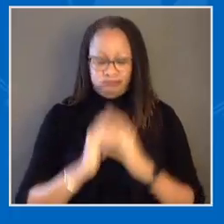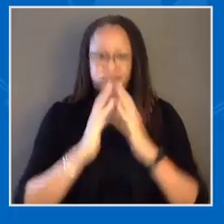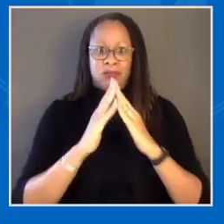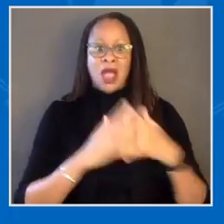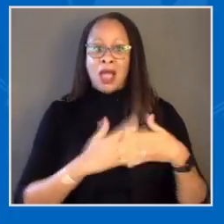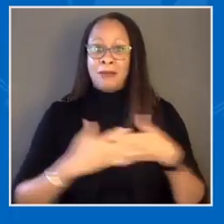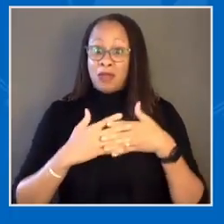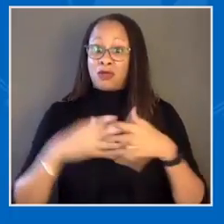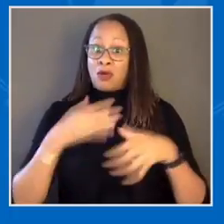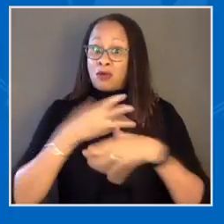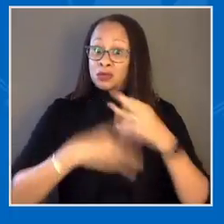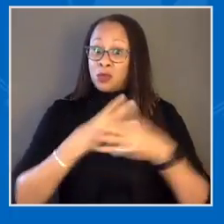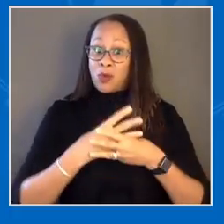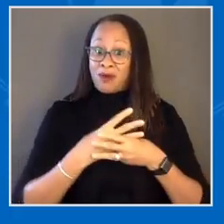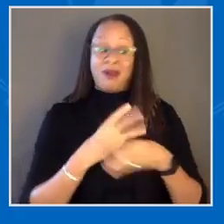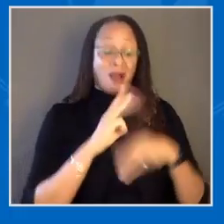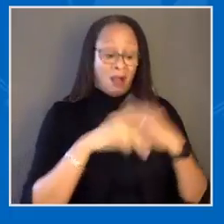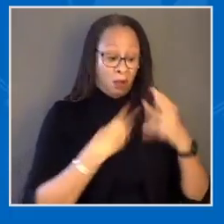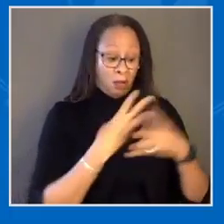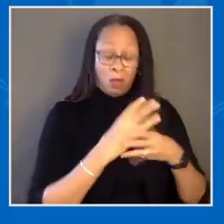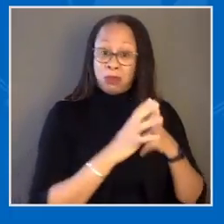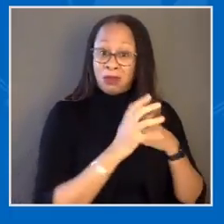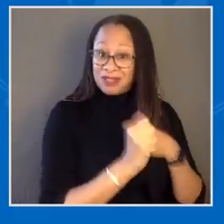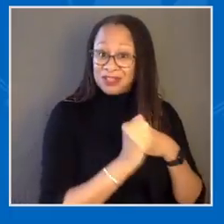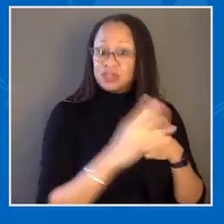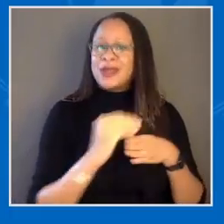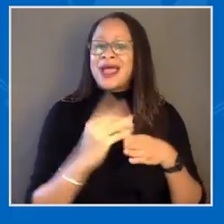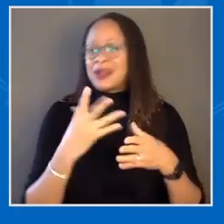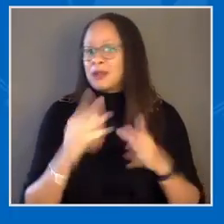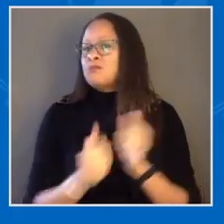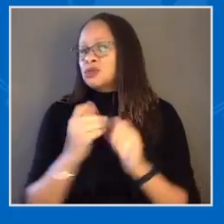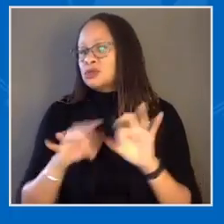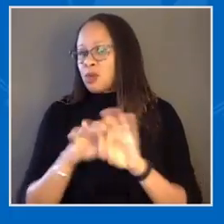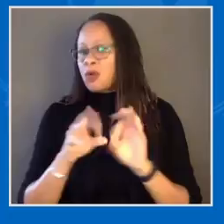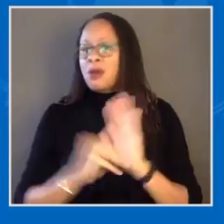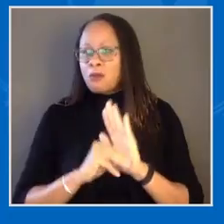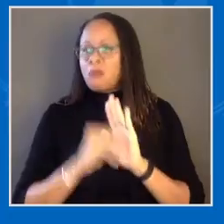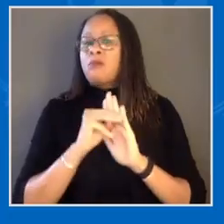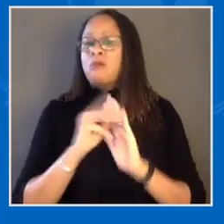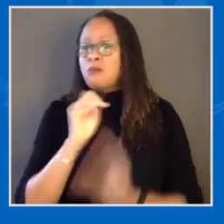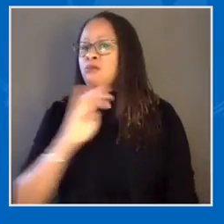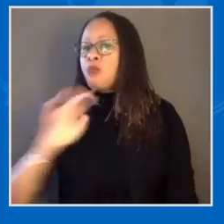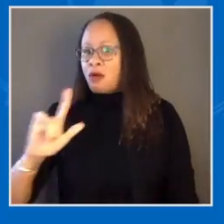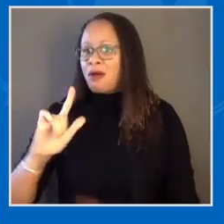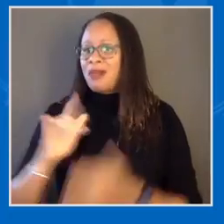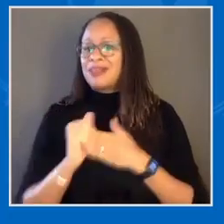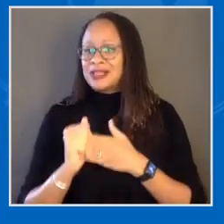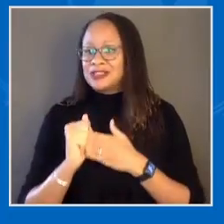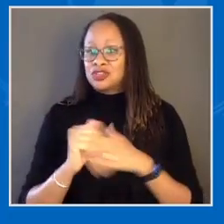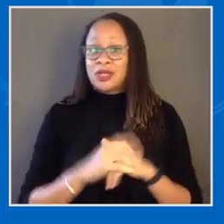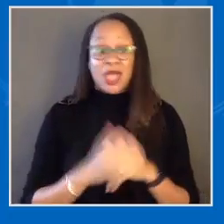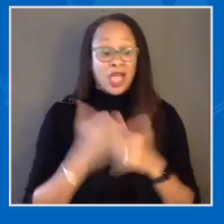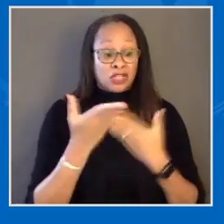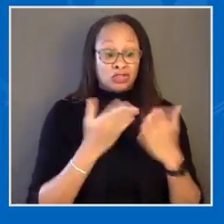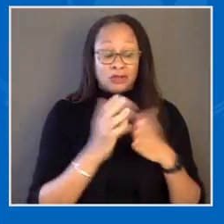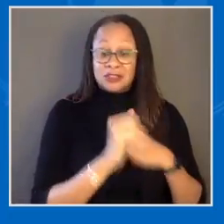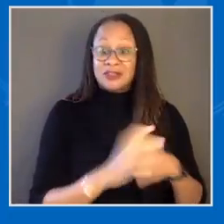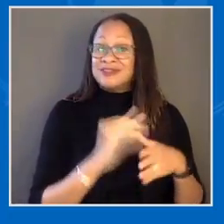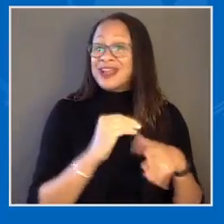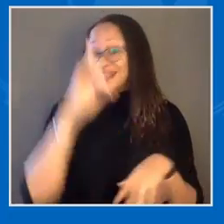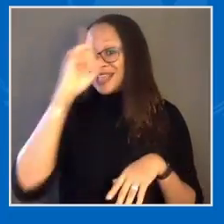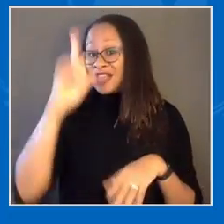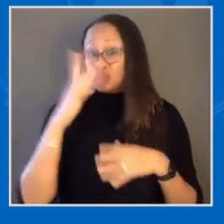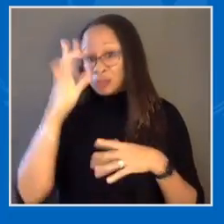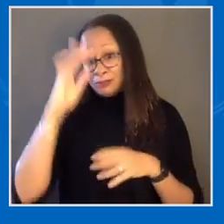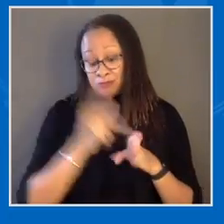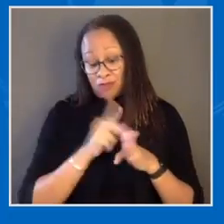global leadership, and its moral leadership, and will ensure that our service members, diplomats, and intelligence professionals can do their